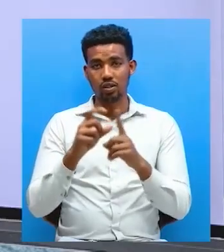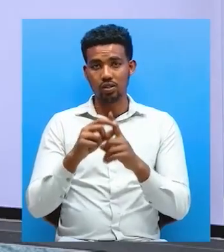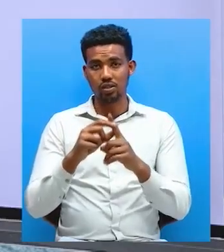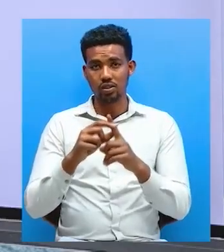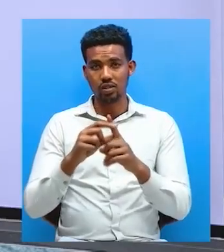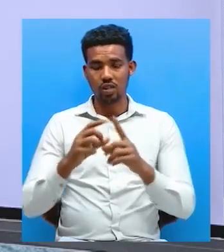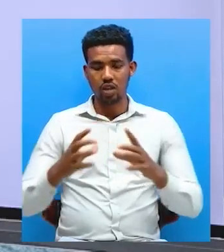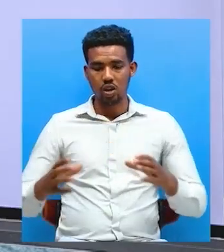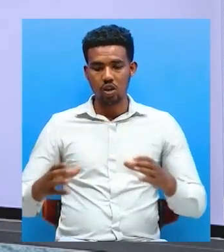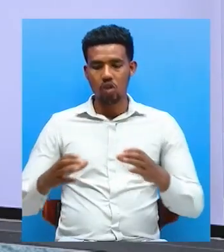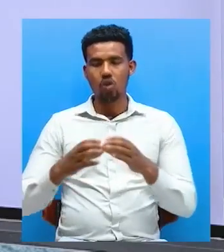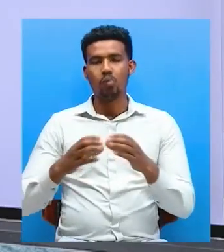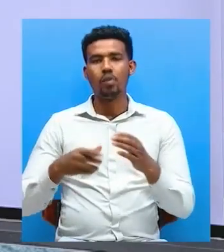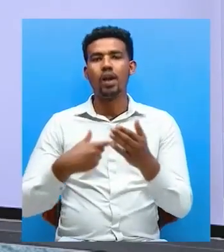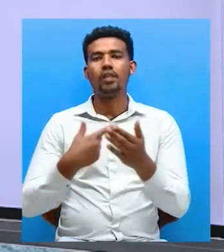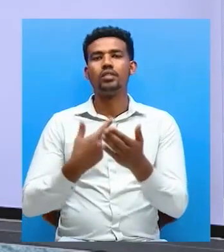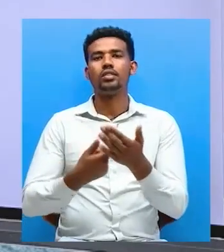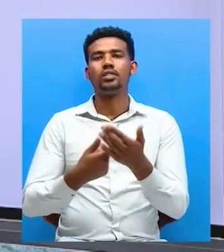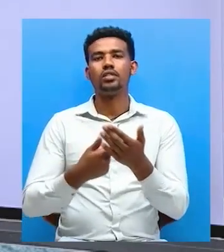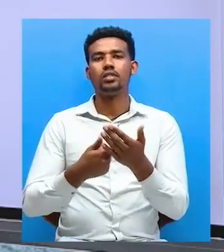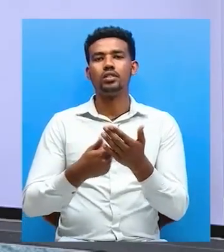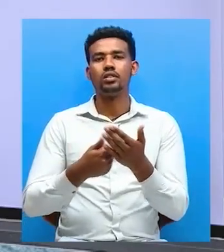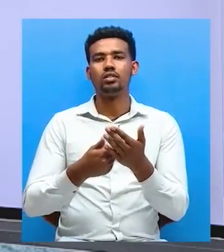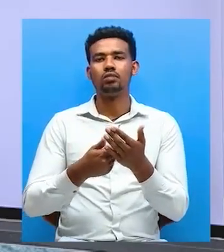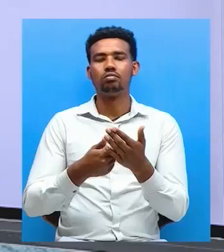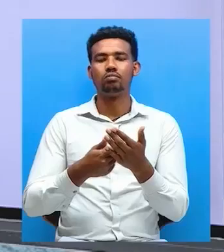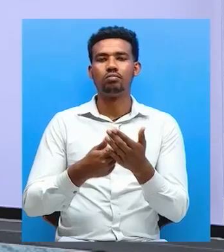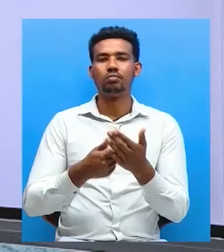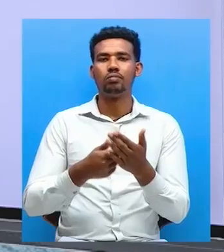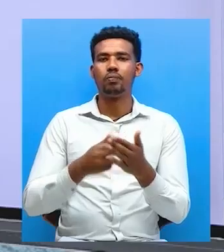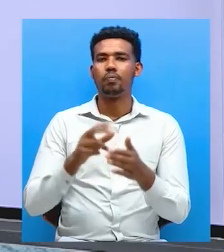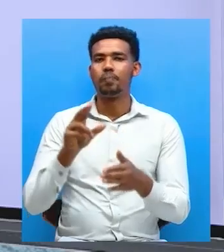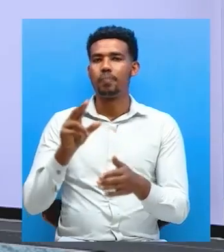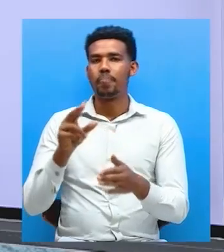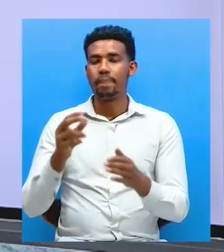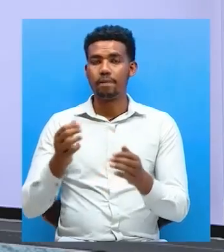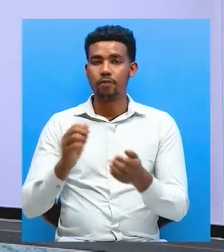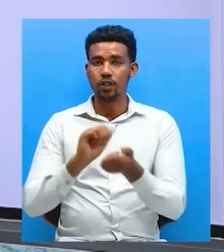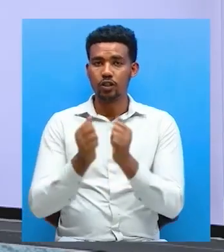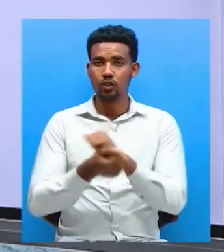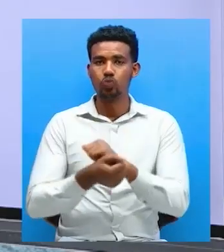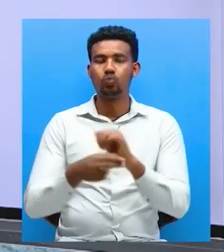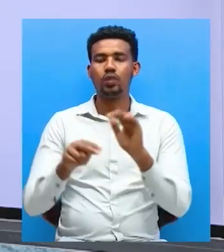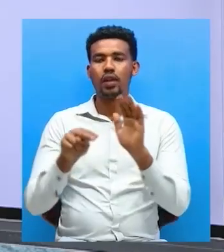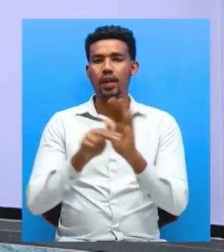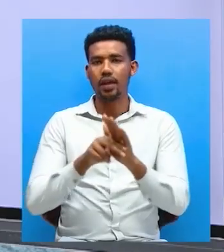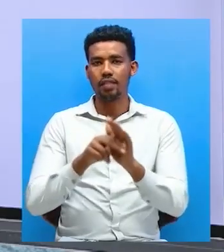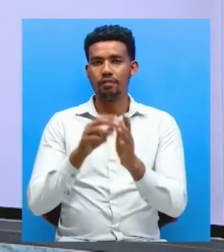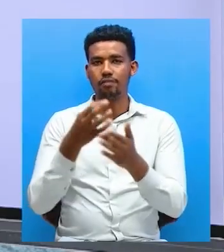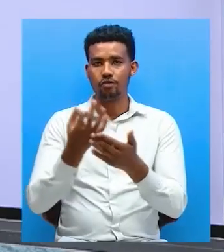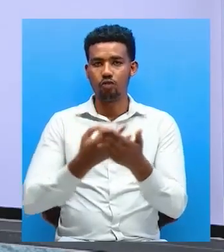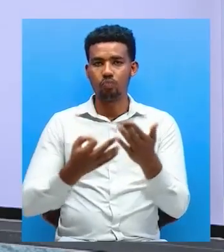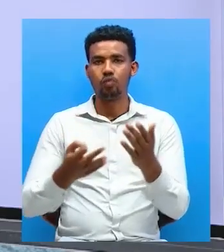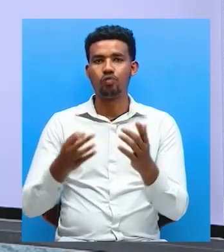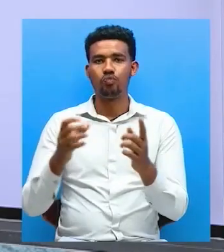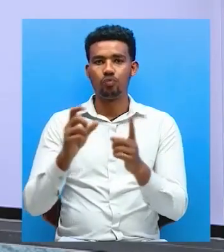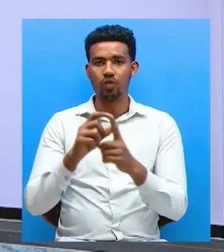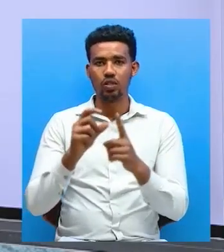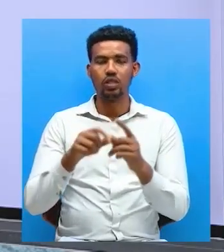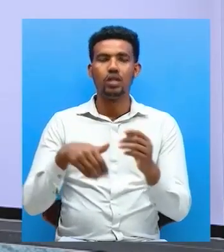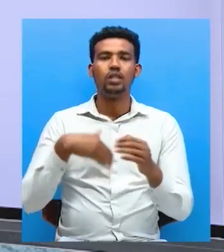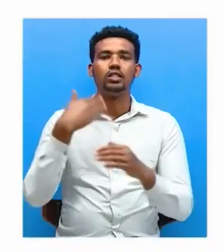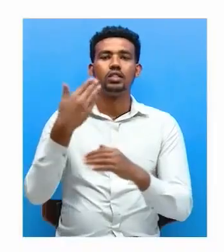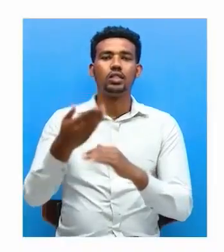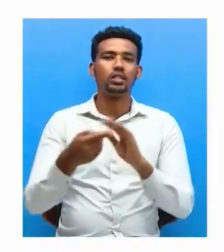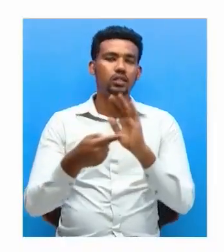combine these auxiliaries with what? Not, to make negative form of words. And the next, let me show